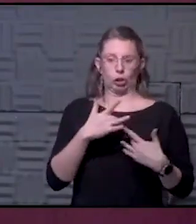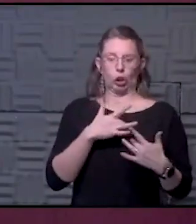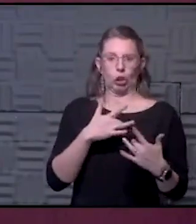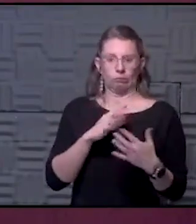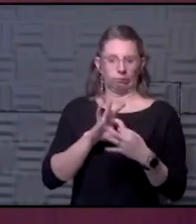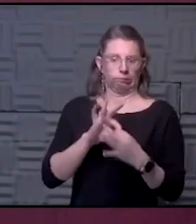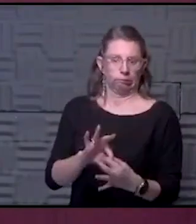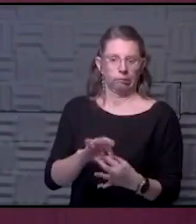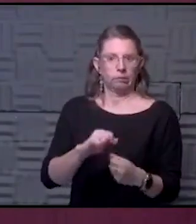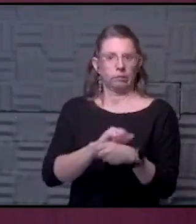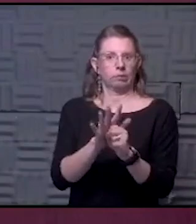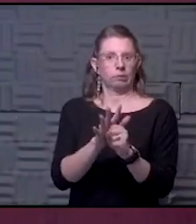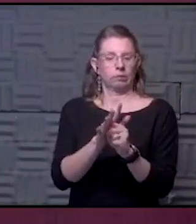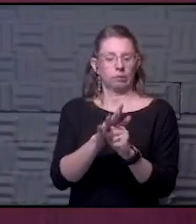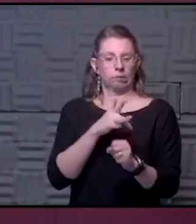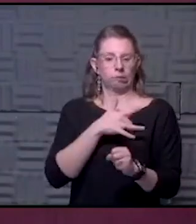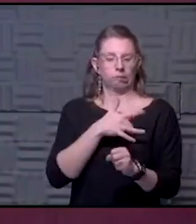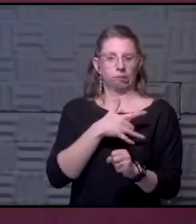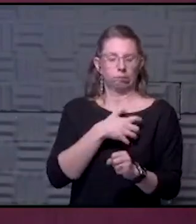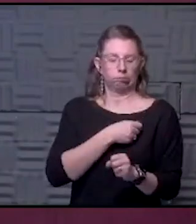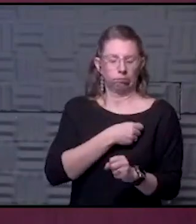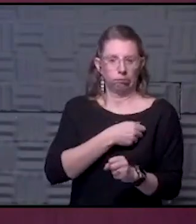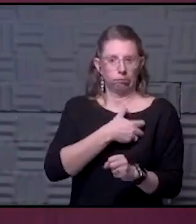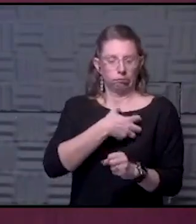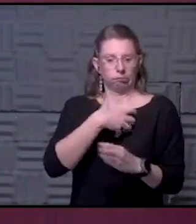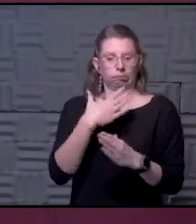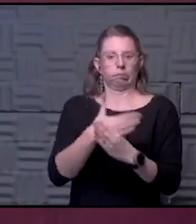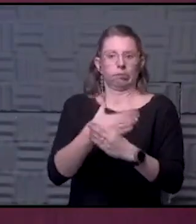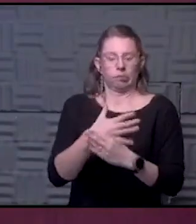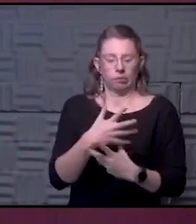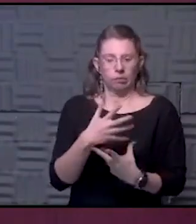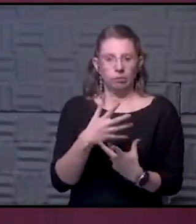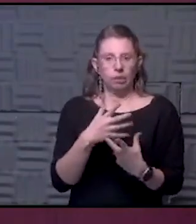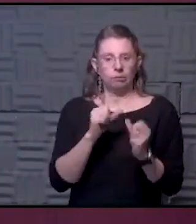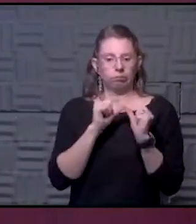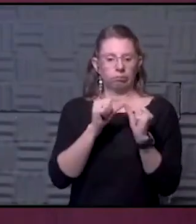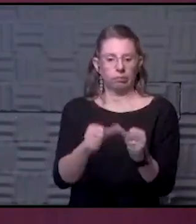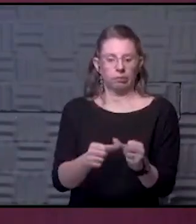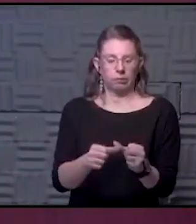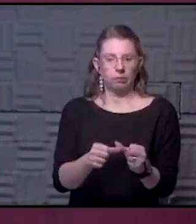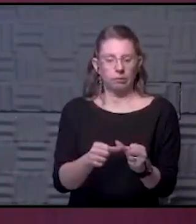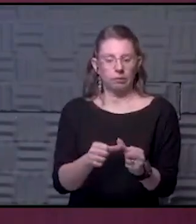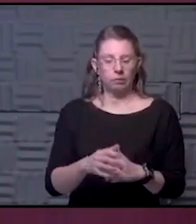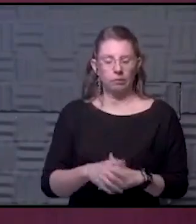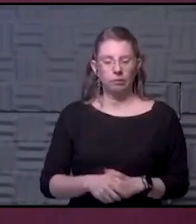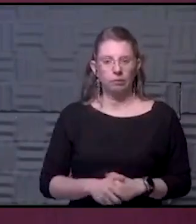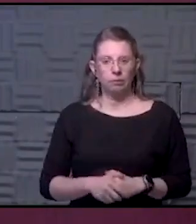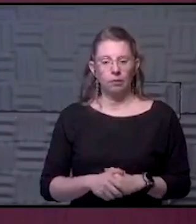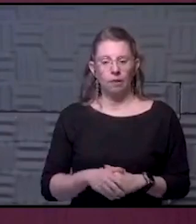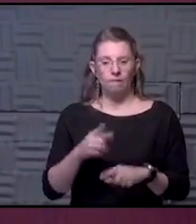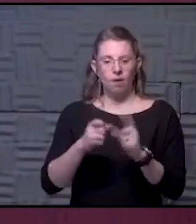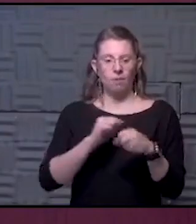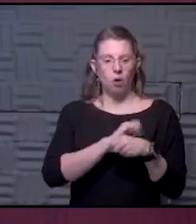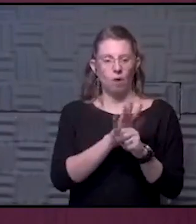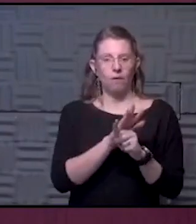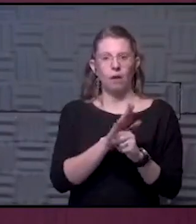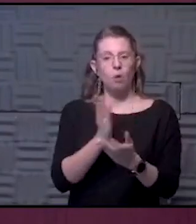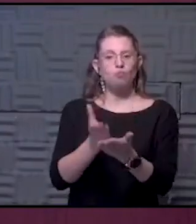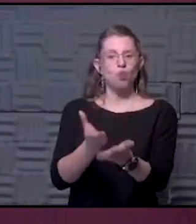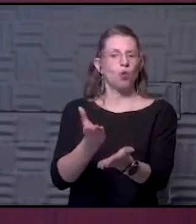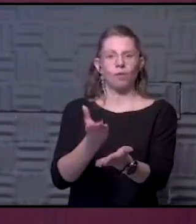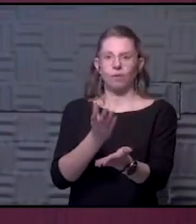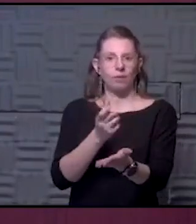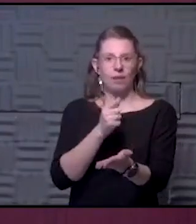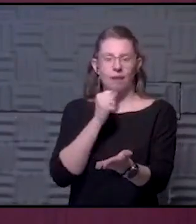was. It was myocarditis that had reared its ugly head late in his COVID case. Now they've just proven that that